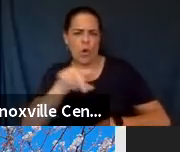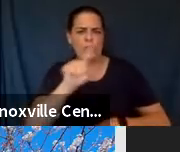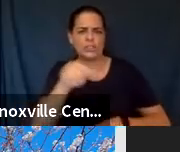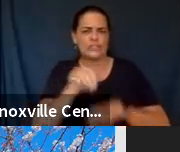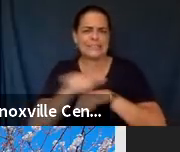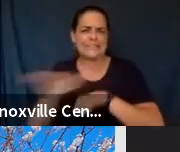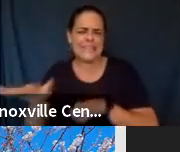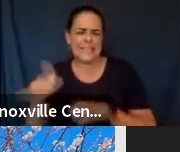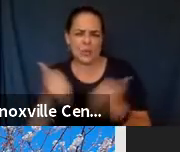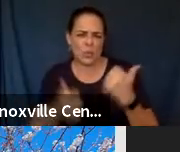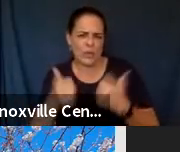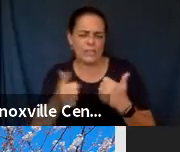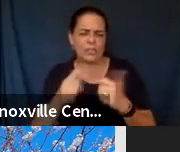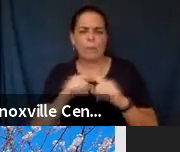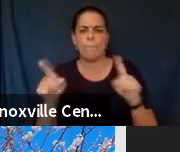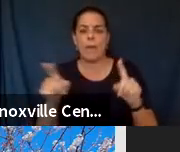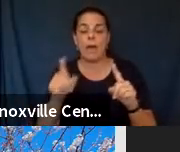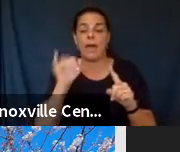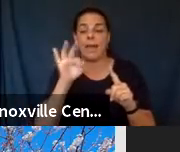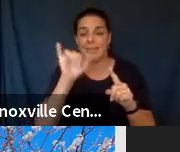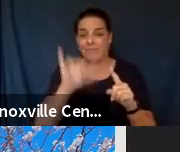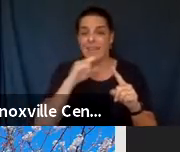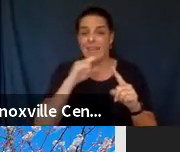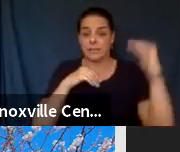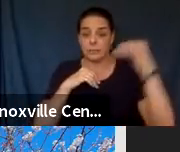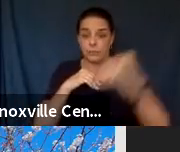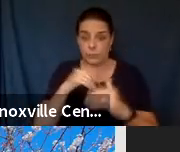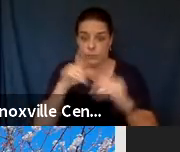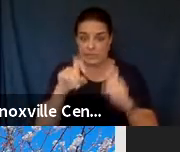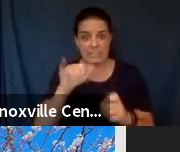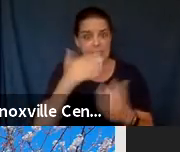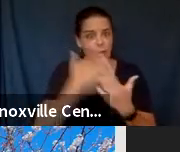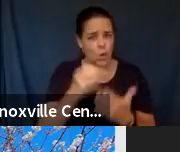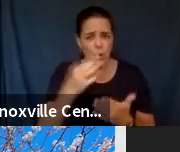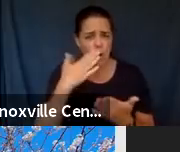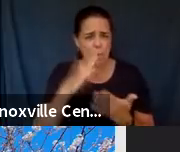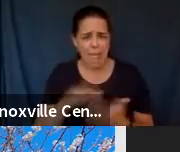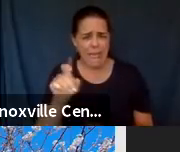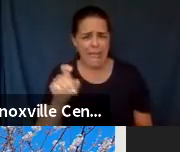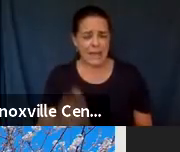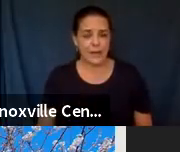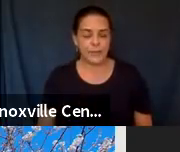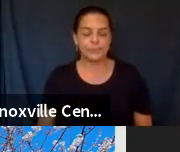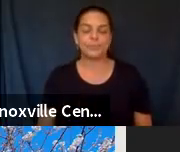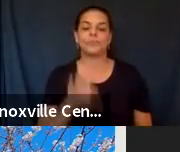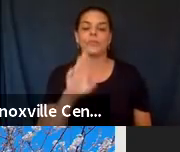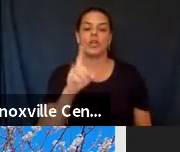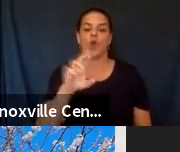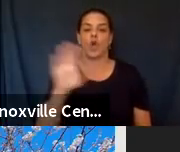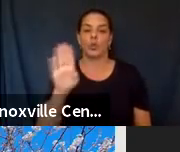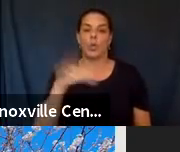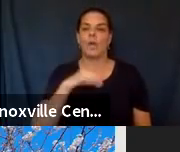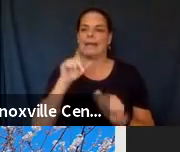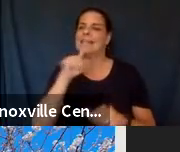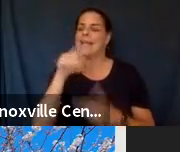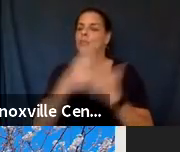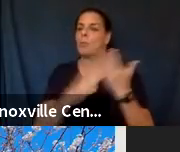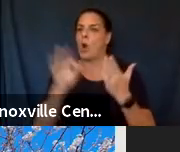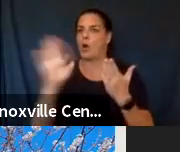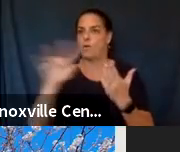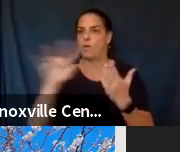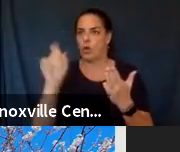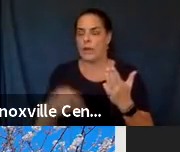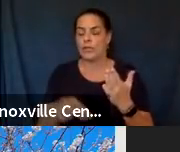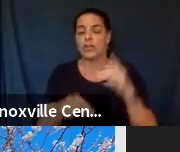sent. But if that is a decline in testing, is that a good thing or a bad thing? Well, I can answer part of your question.